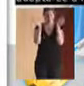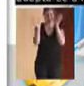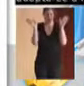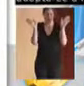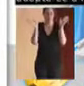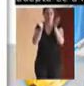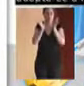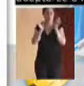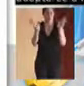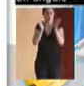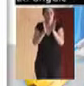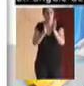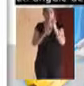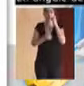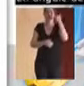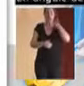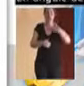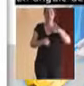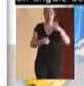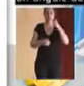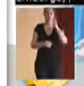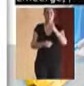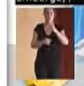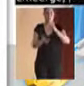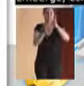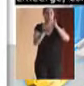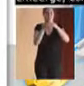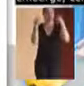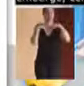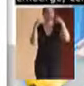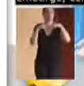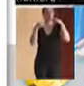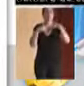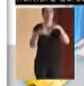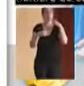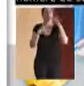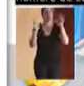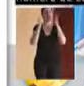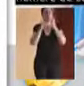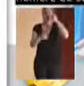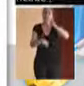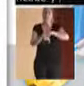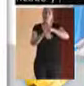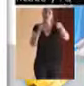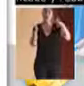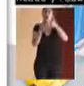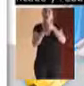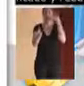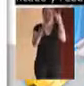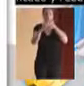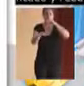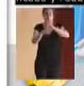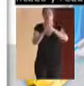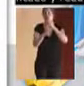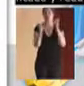the angle of vision is very limited. But as we were increasing the amount of sessions, they were